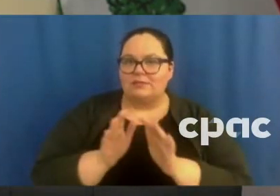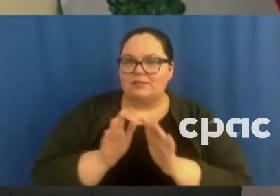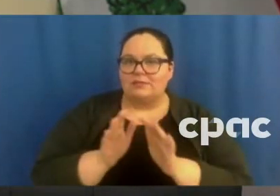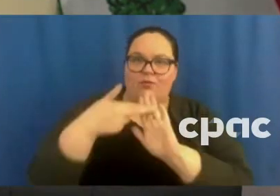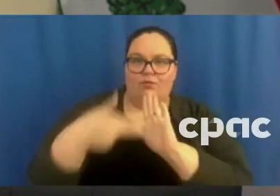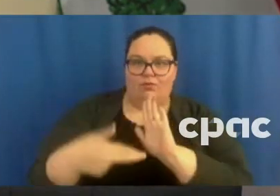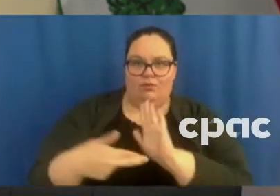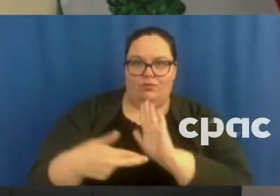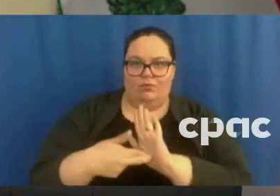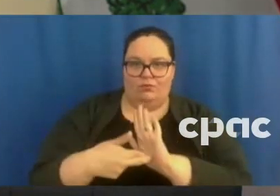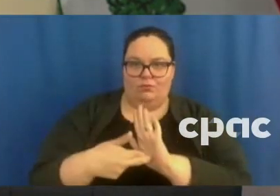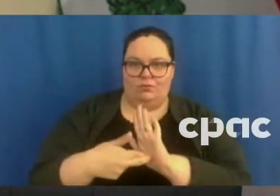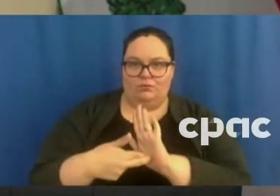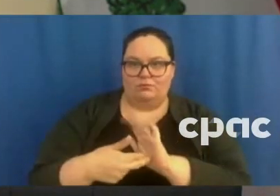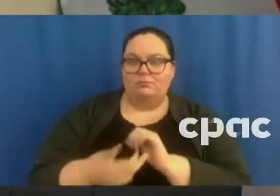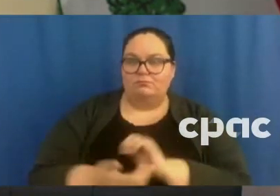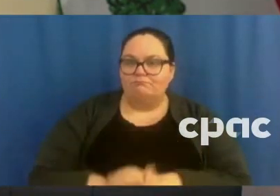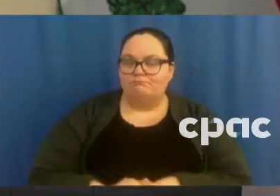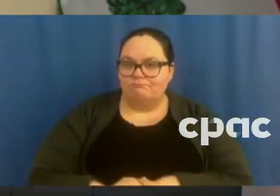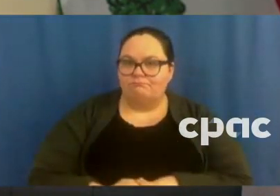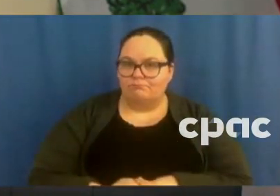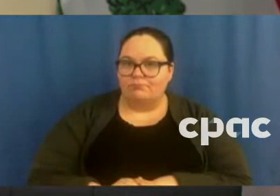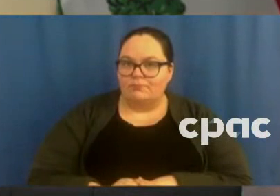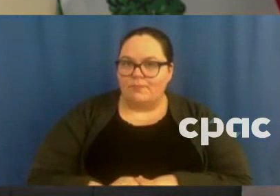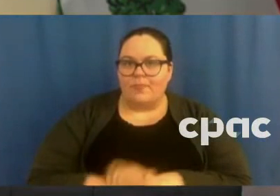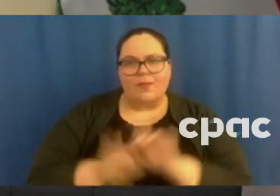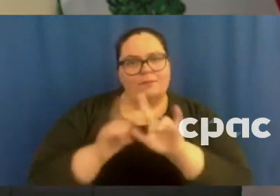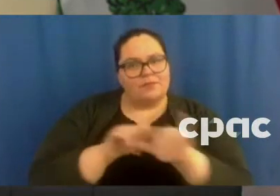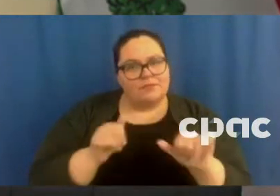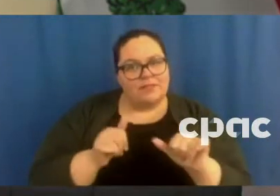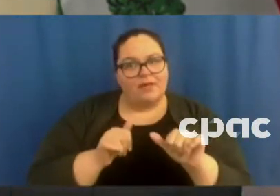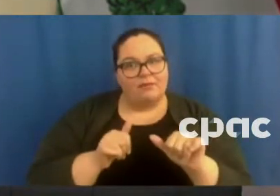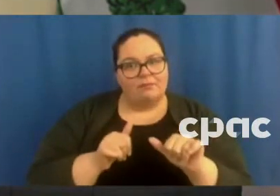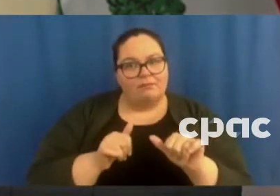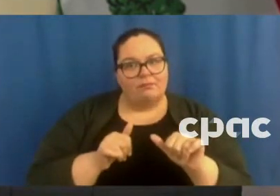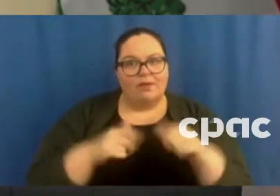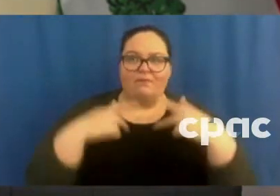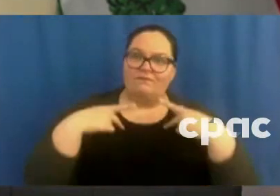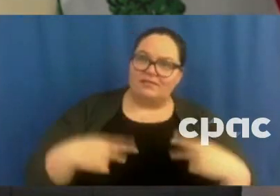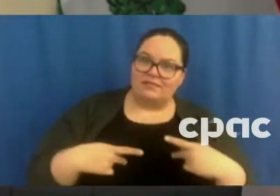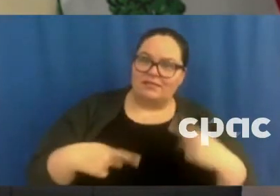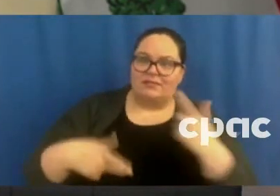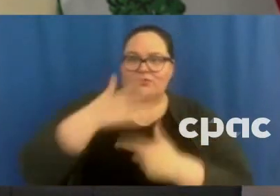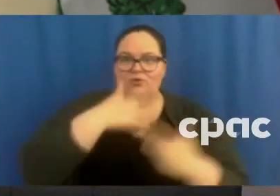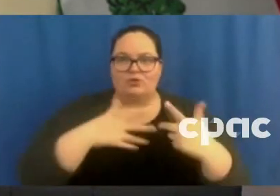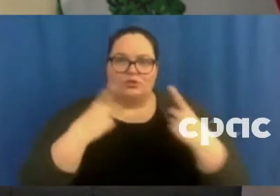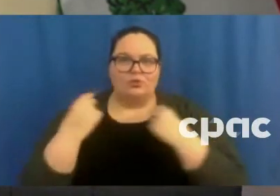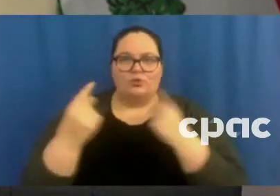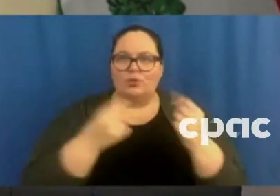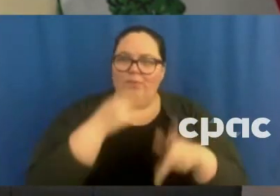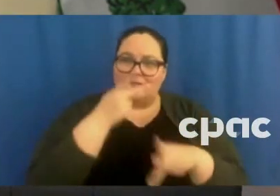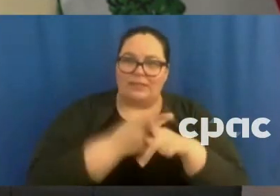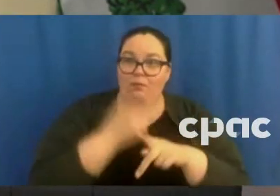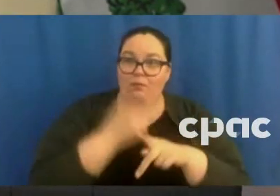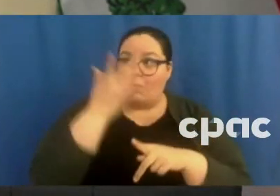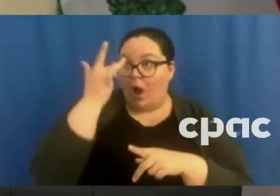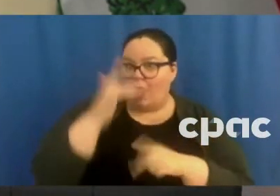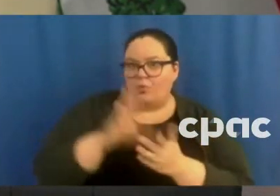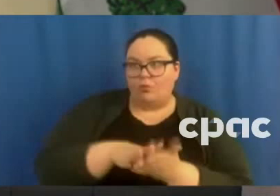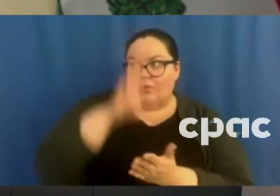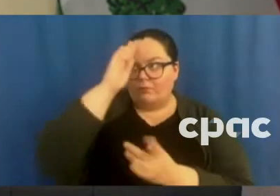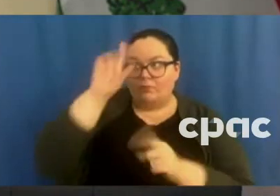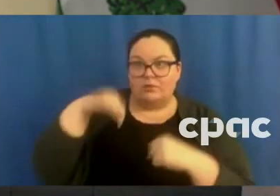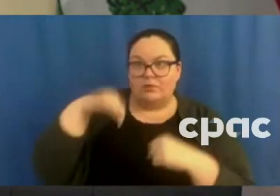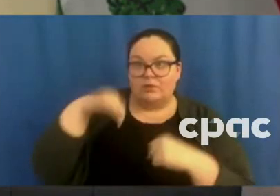possible while at the same time being as active socially and physically as possible. Because we have learned over time how